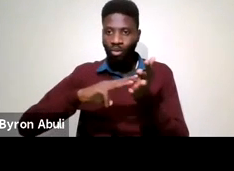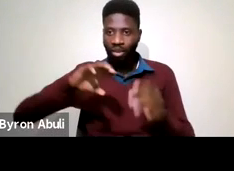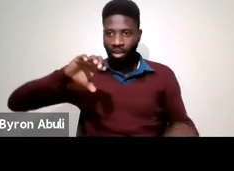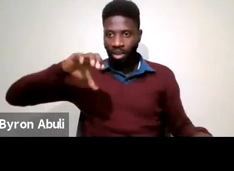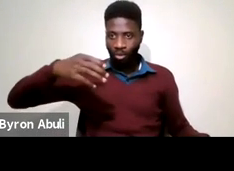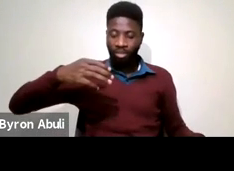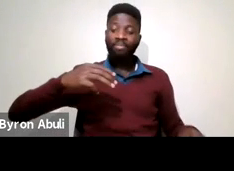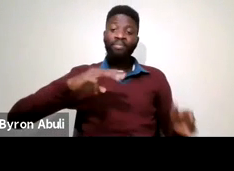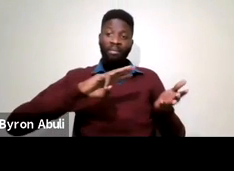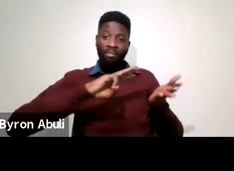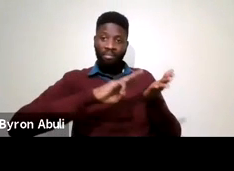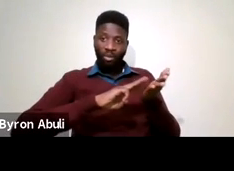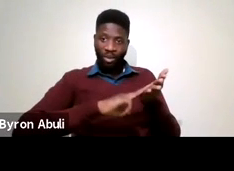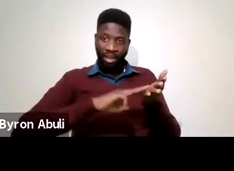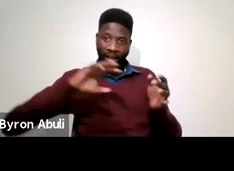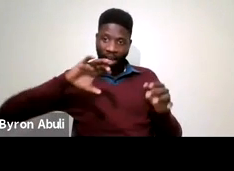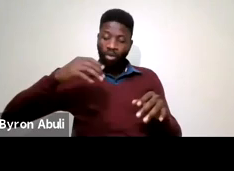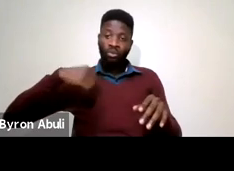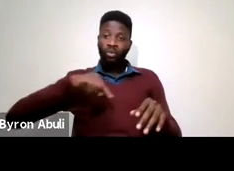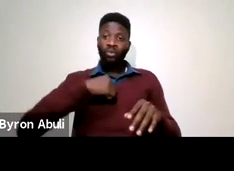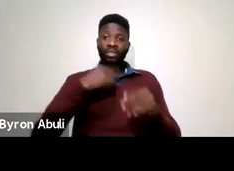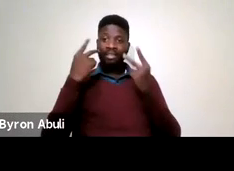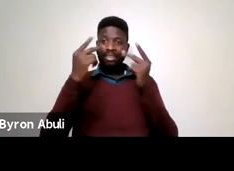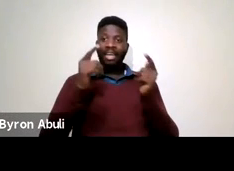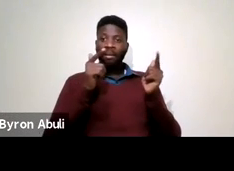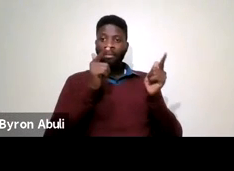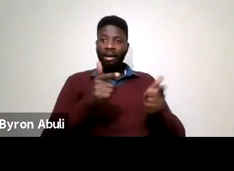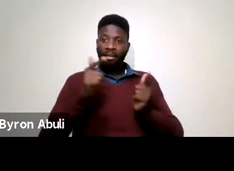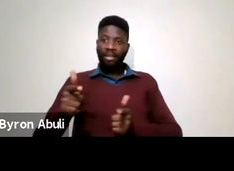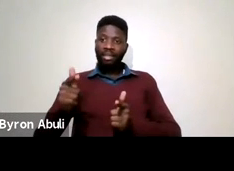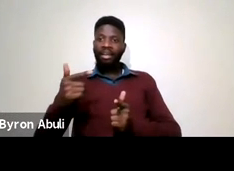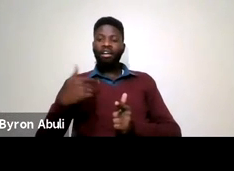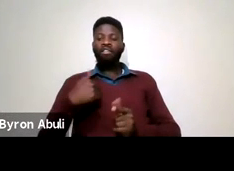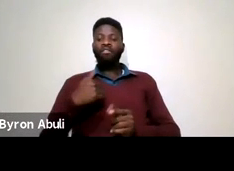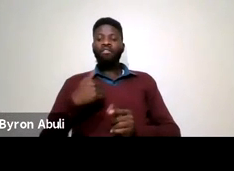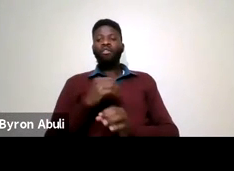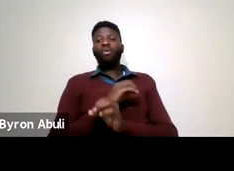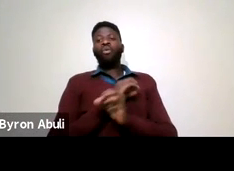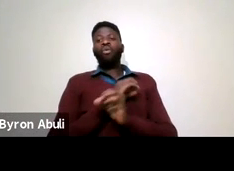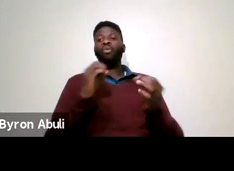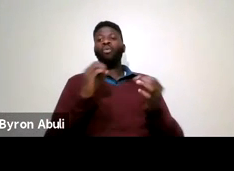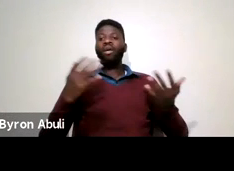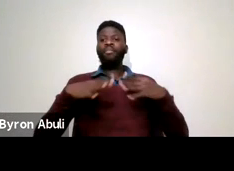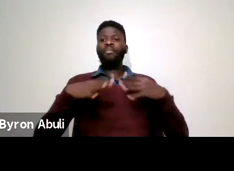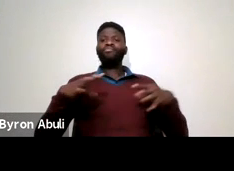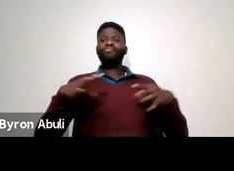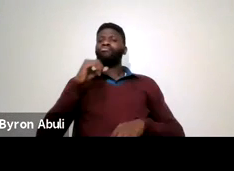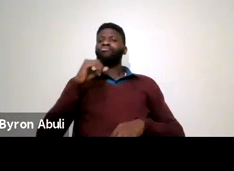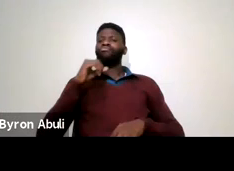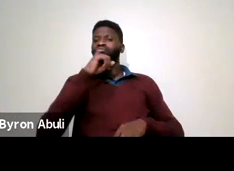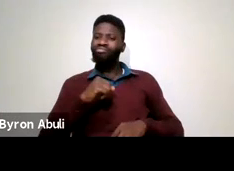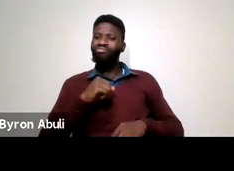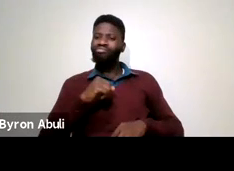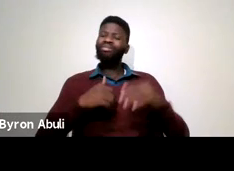I realized, we don't have a multi-purpose library where people of all ages, when I talk